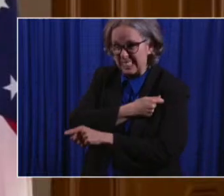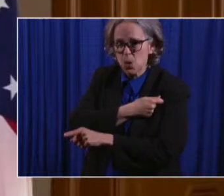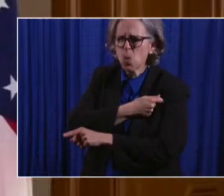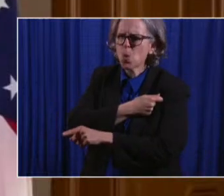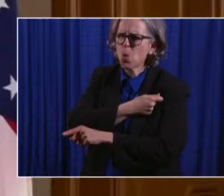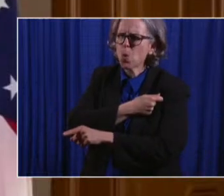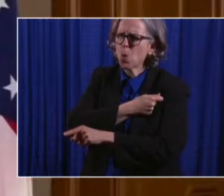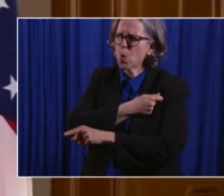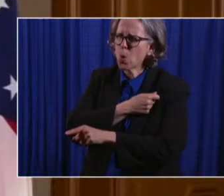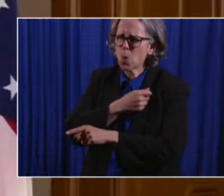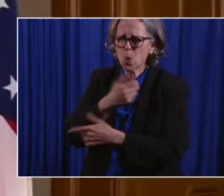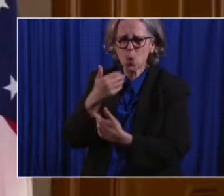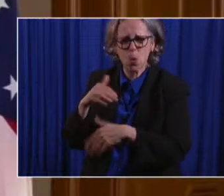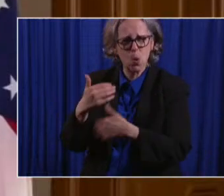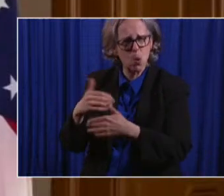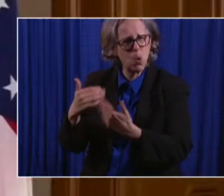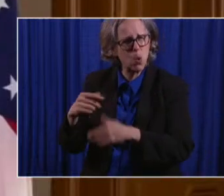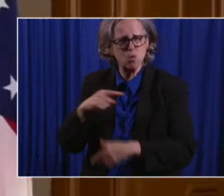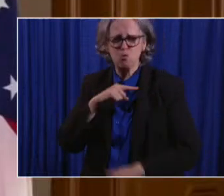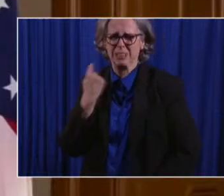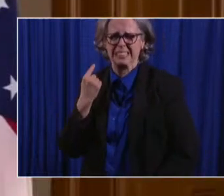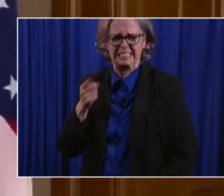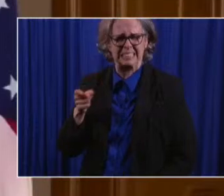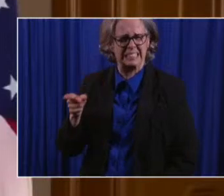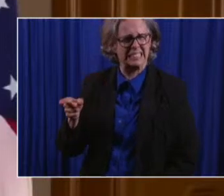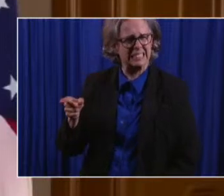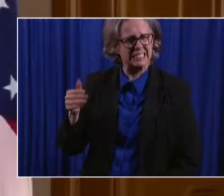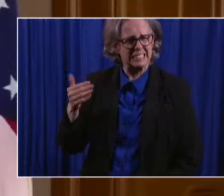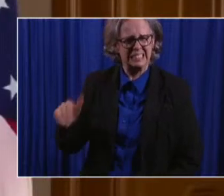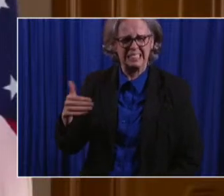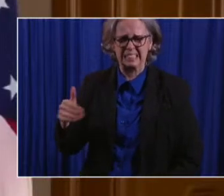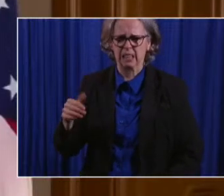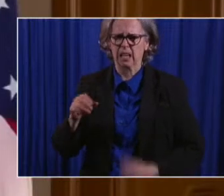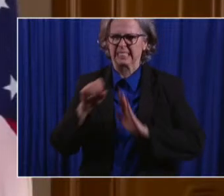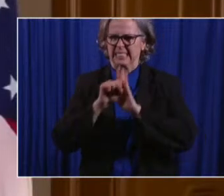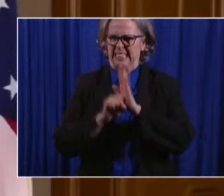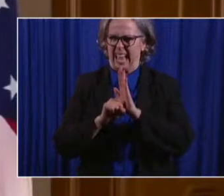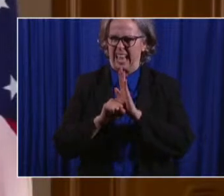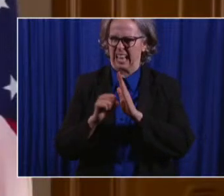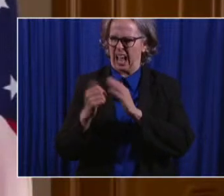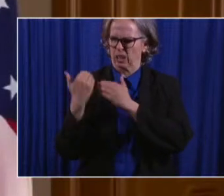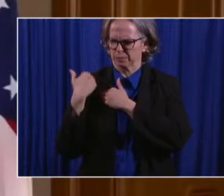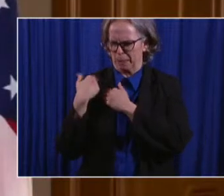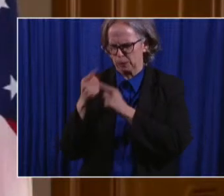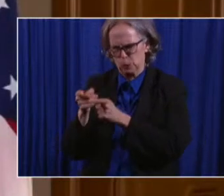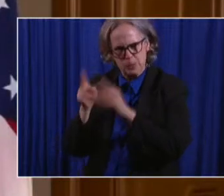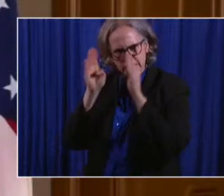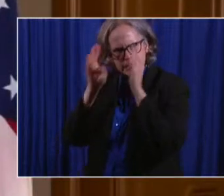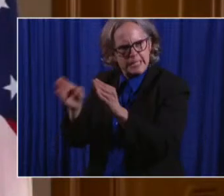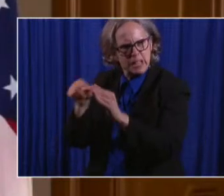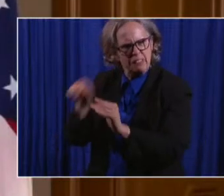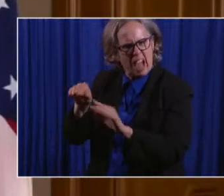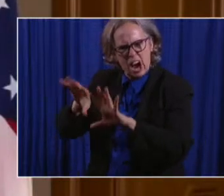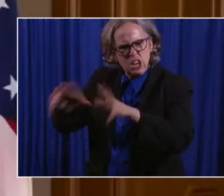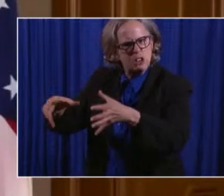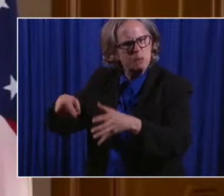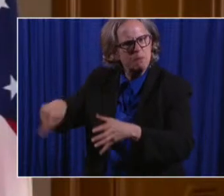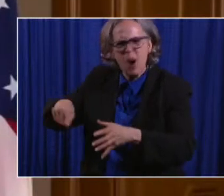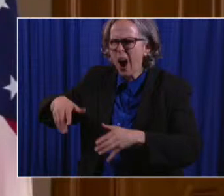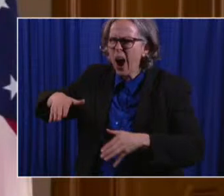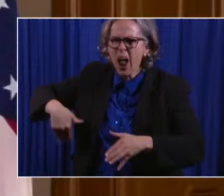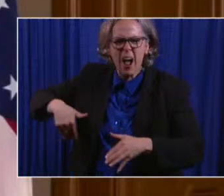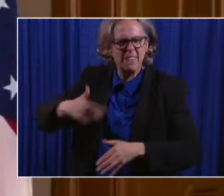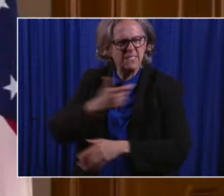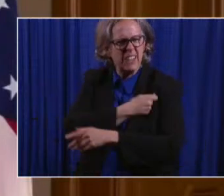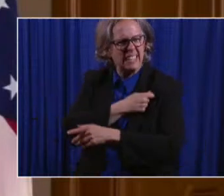I think we have an obligation to continue to say, if you're not vaccinated, you still run a